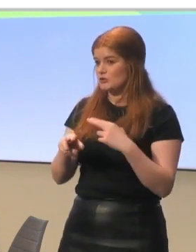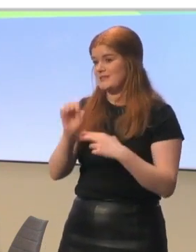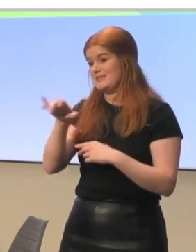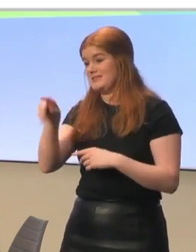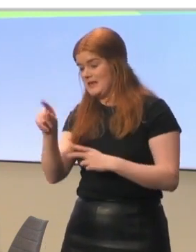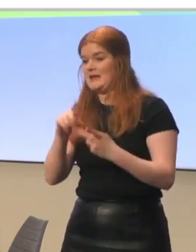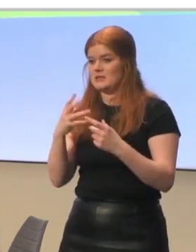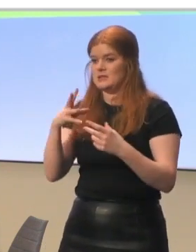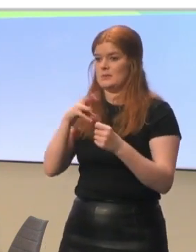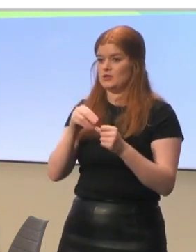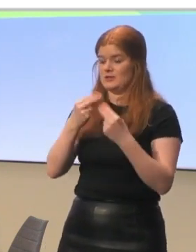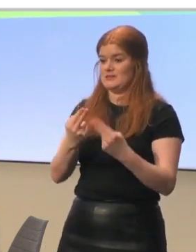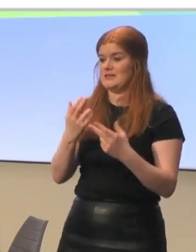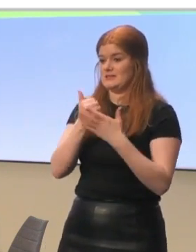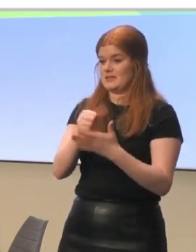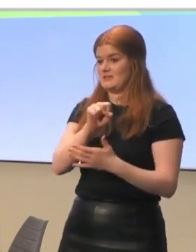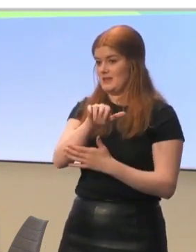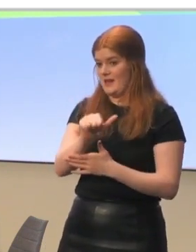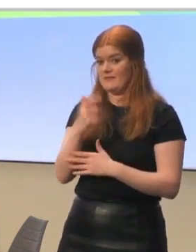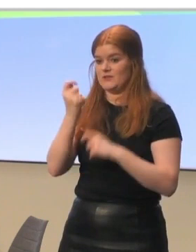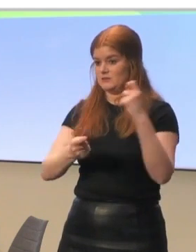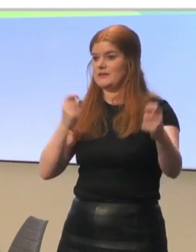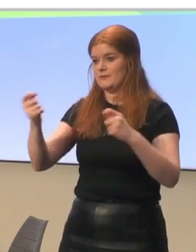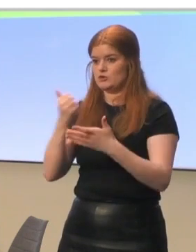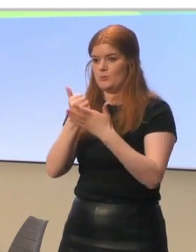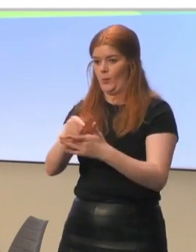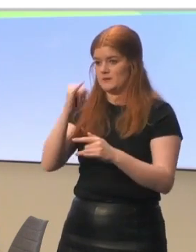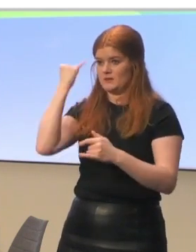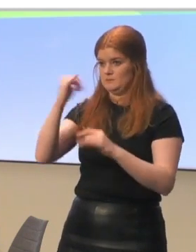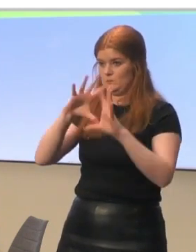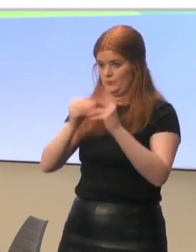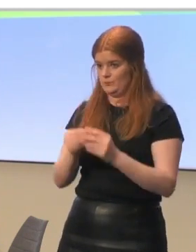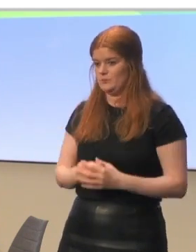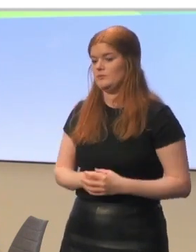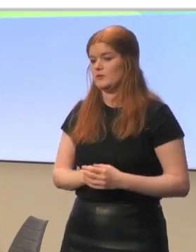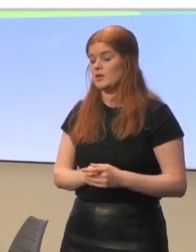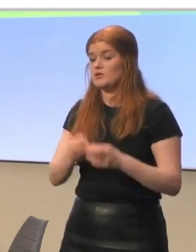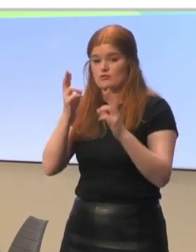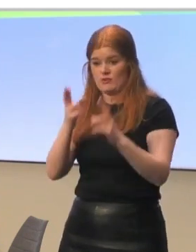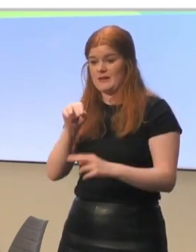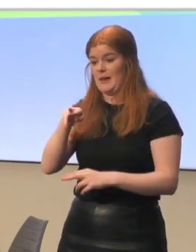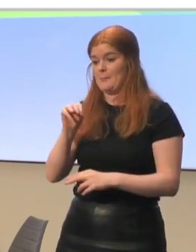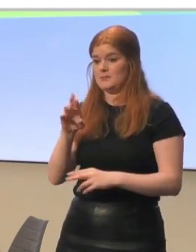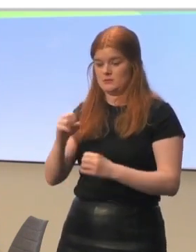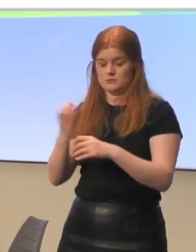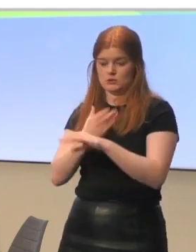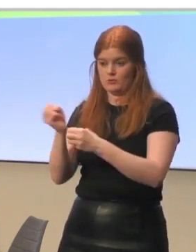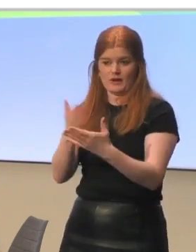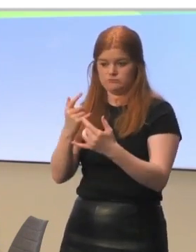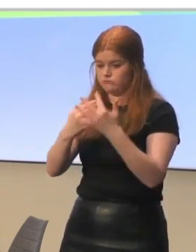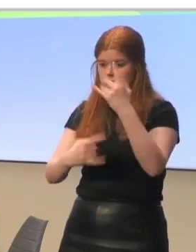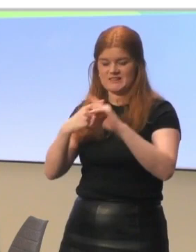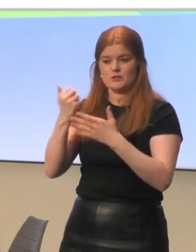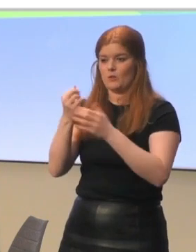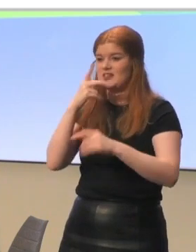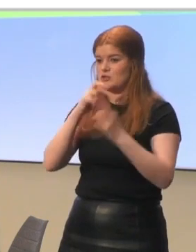and special needs assistance resources have been allocated to support this initiative. And while NEPS continues to provide a range of supports to teachers,